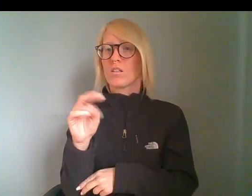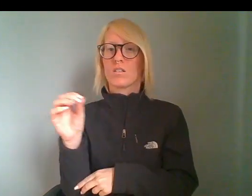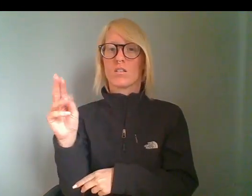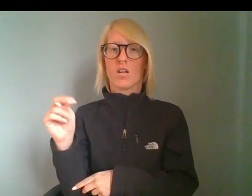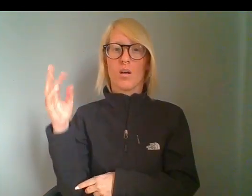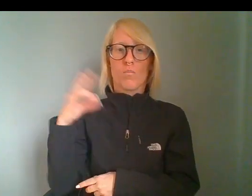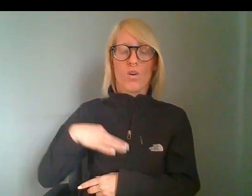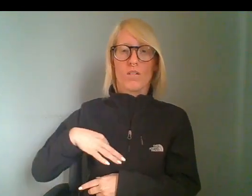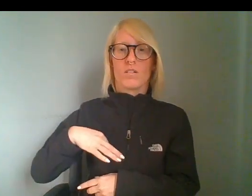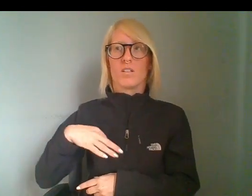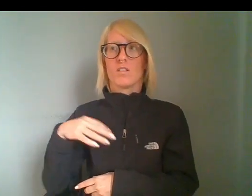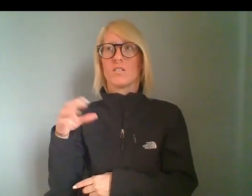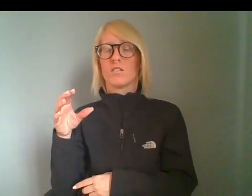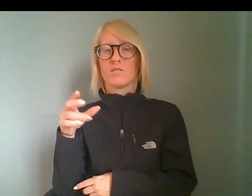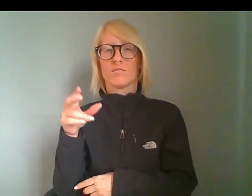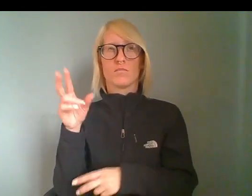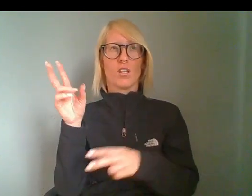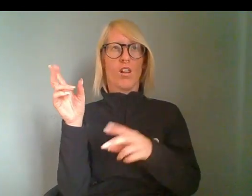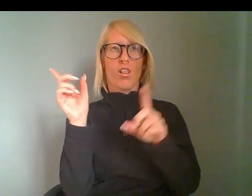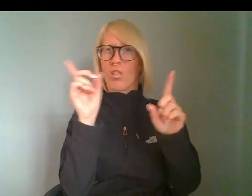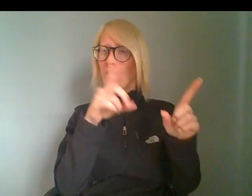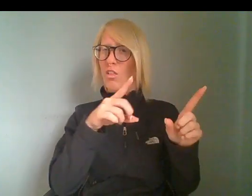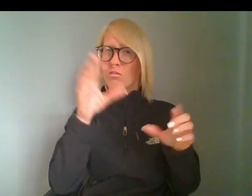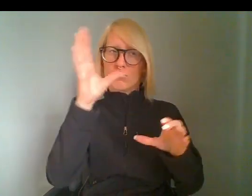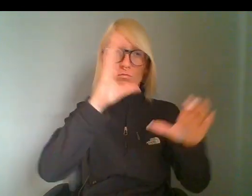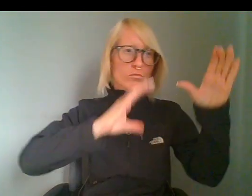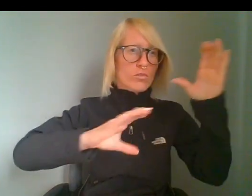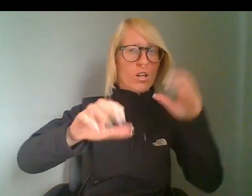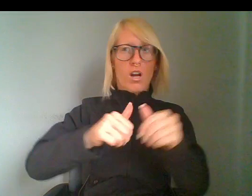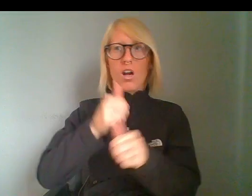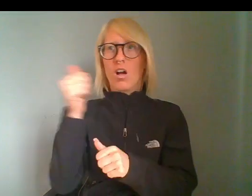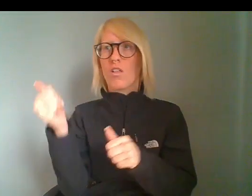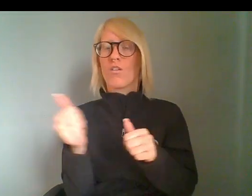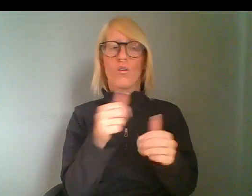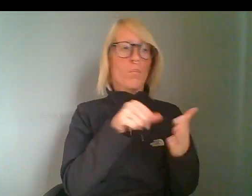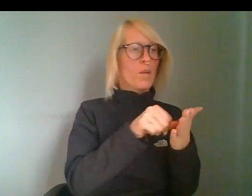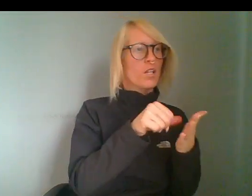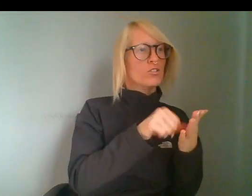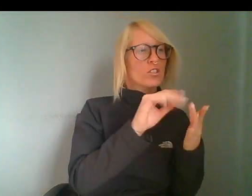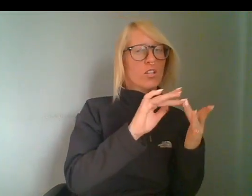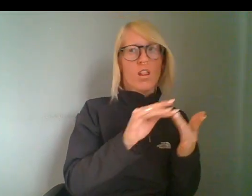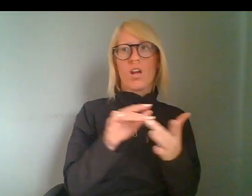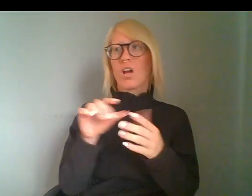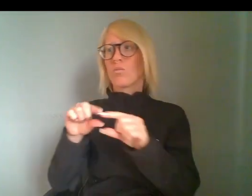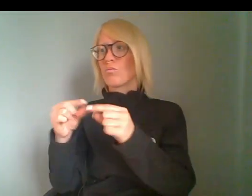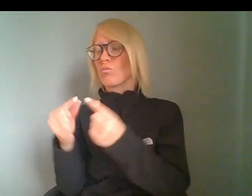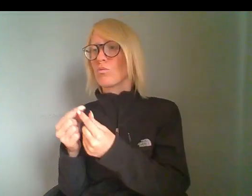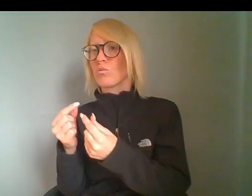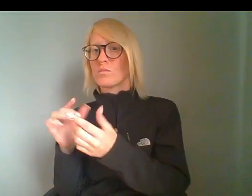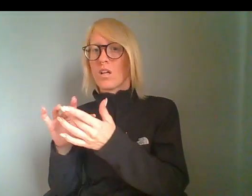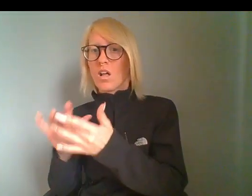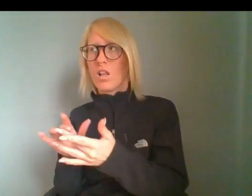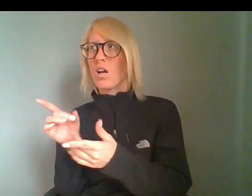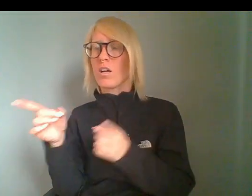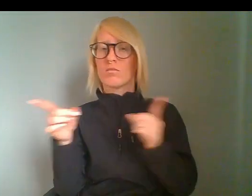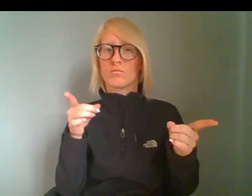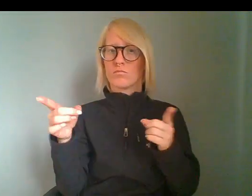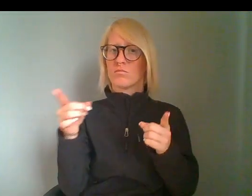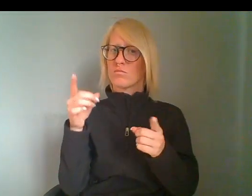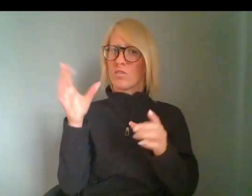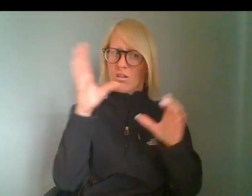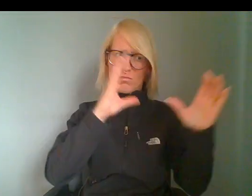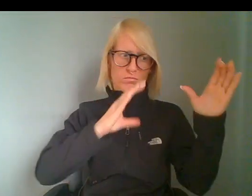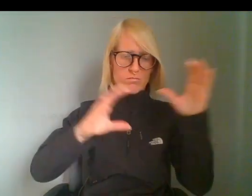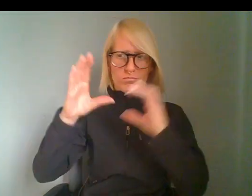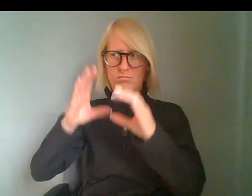follow my example. Look at pages online, look at groups online, and Facebook keeps making changes, so look at the